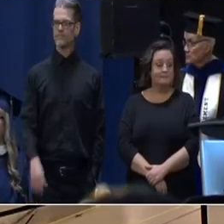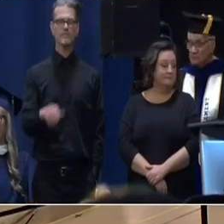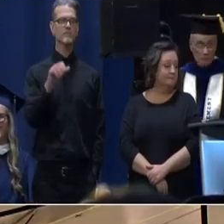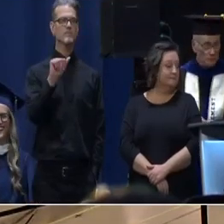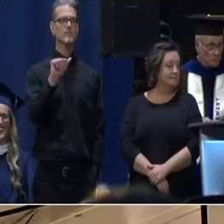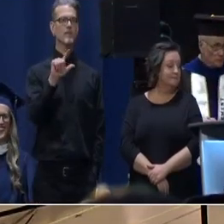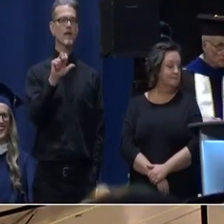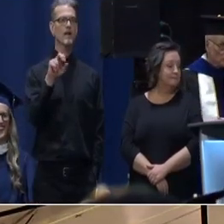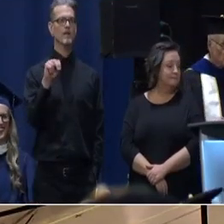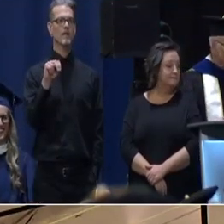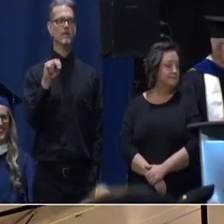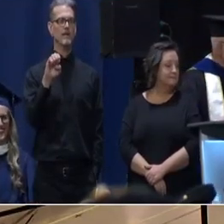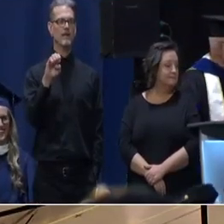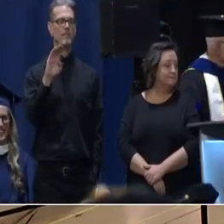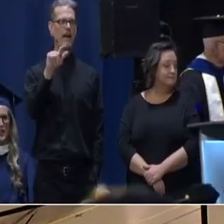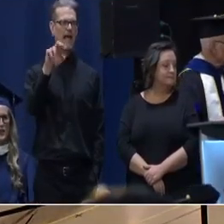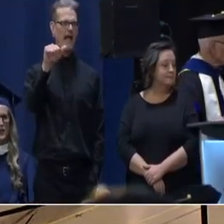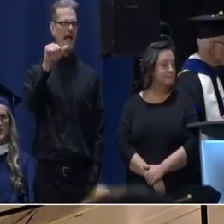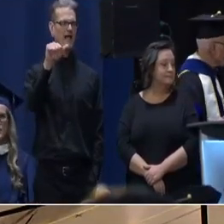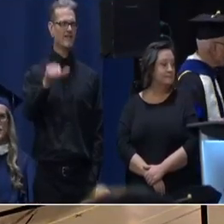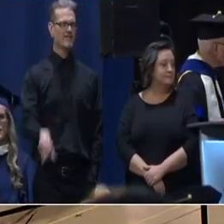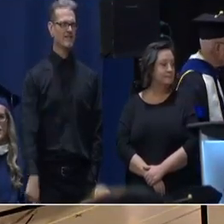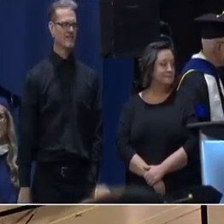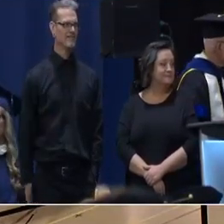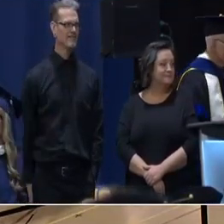Alan Ibarra.